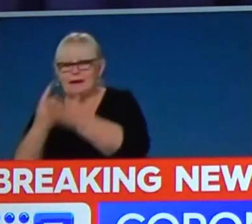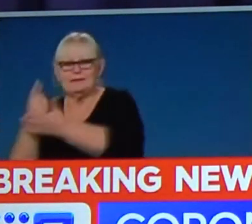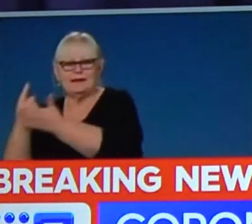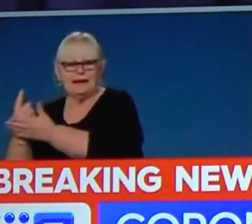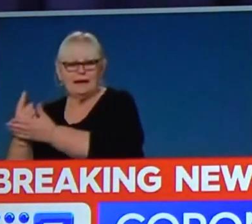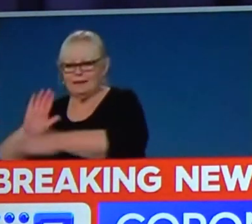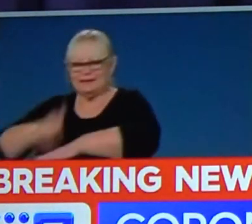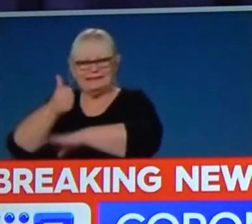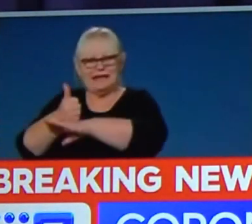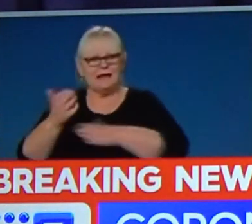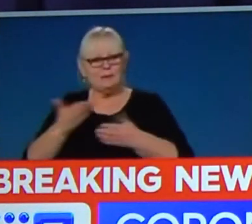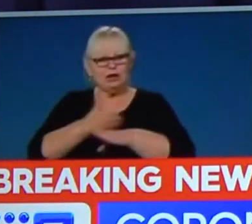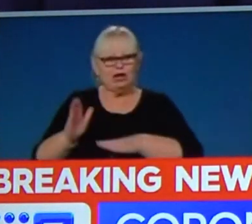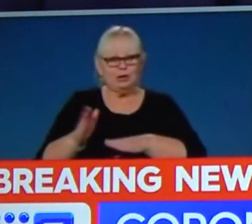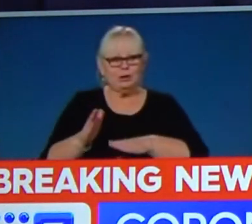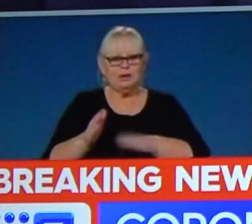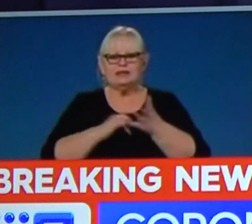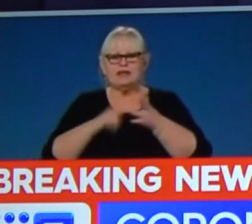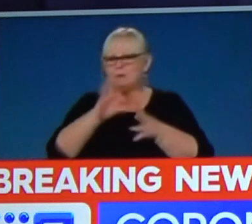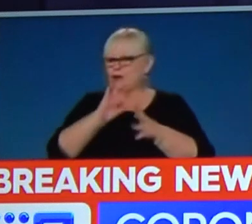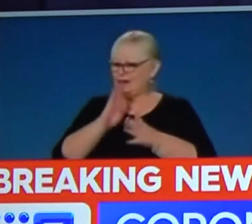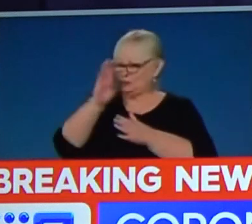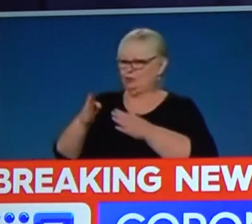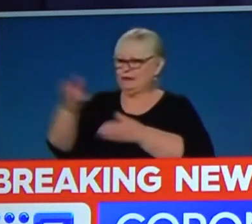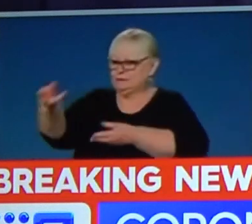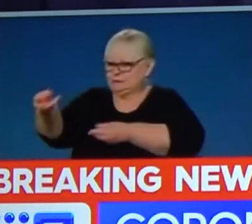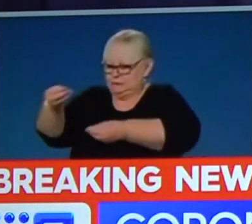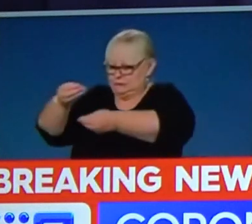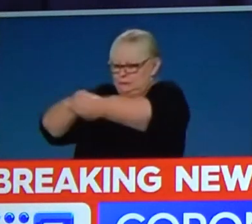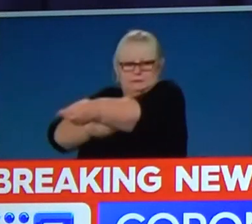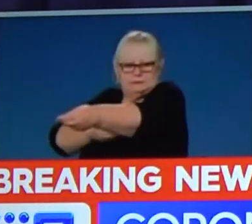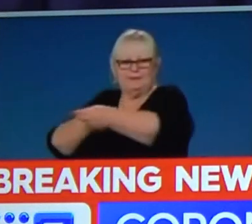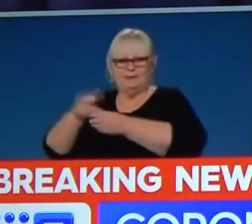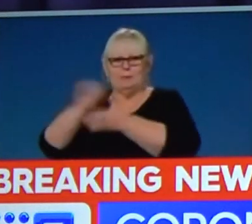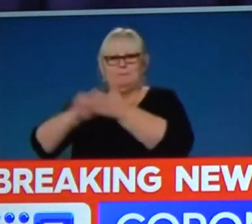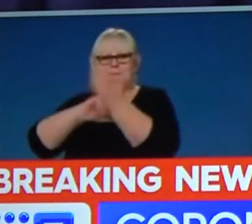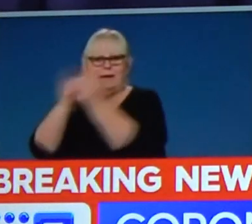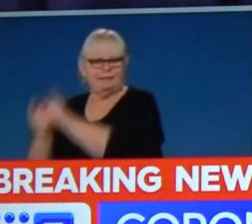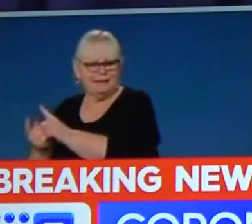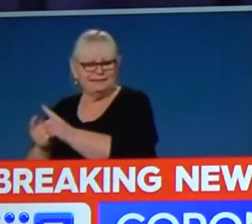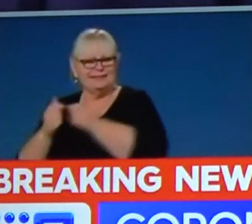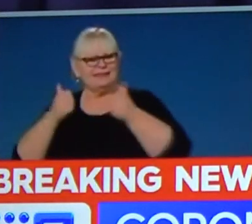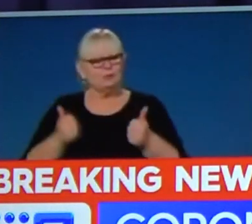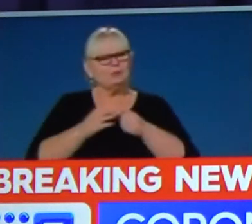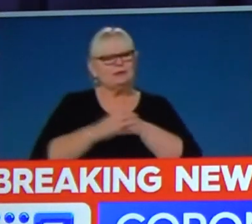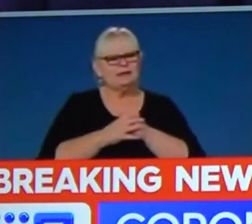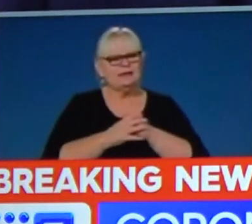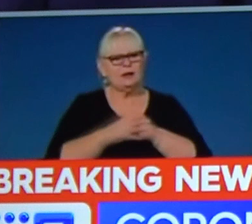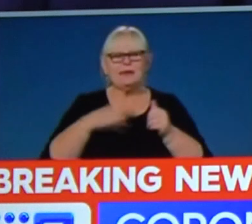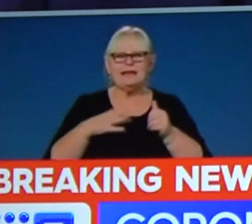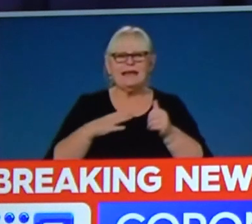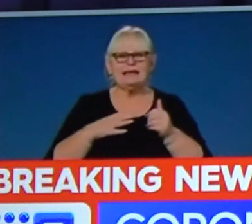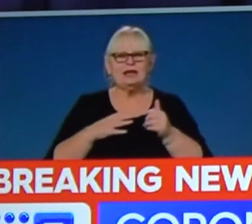being established that remove the direct contact in retail circumstances. And people, we need